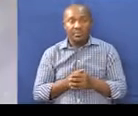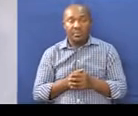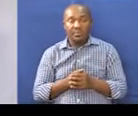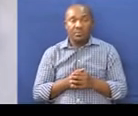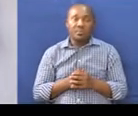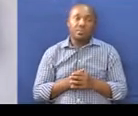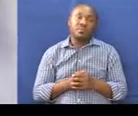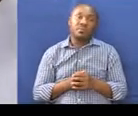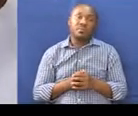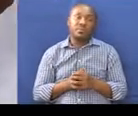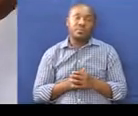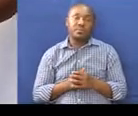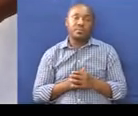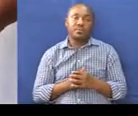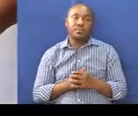was